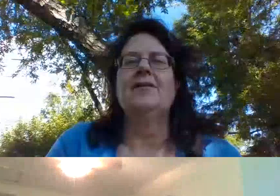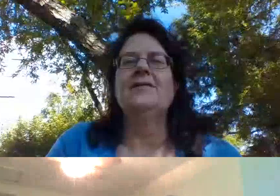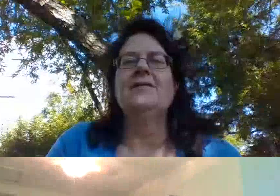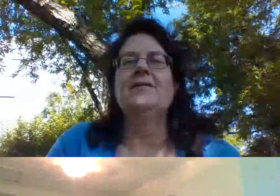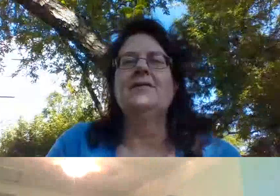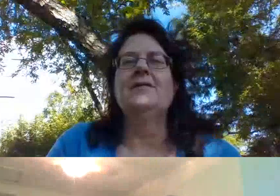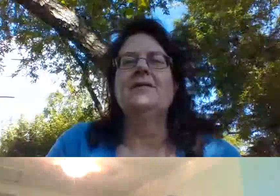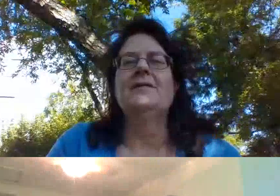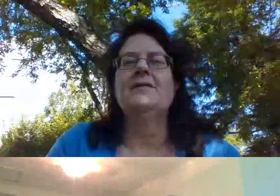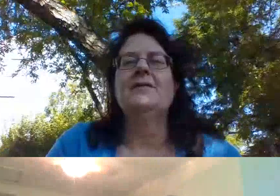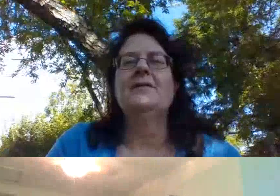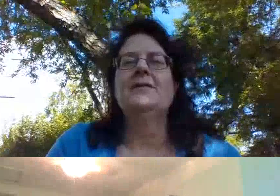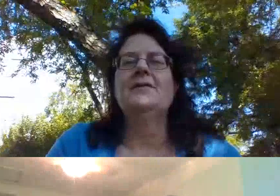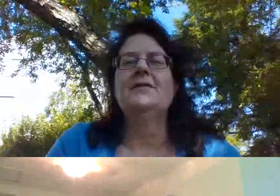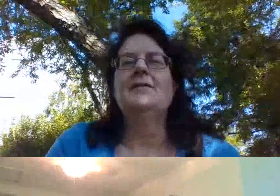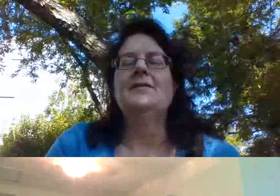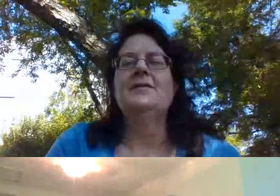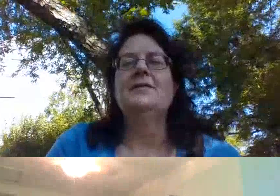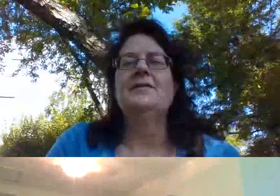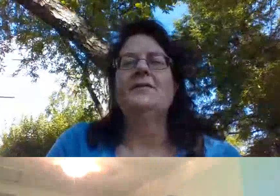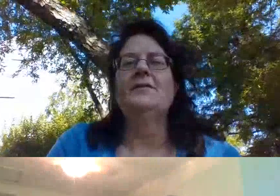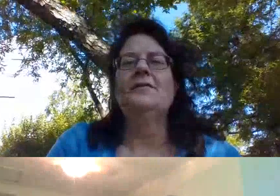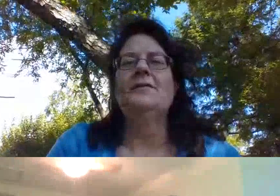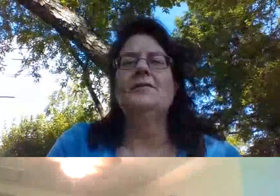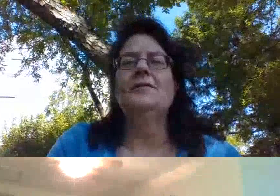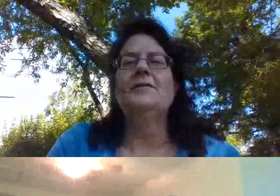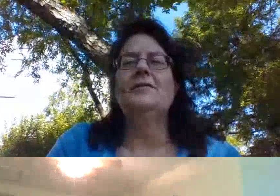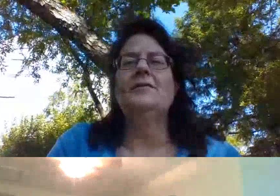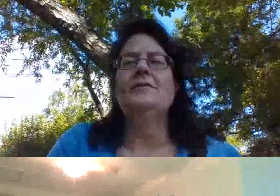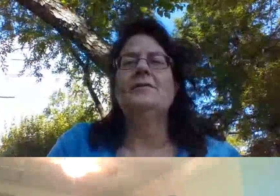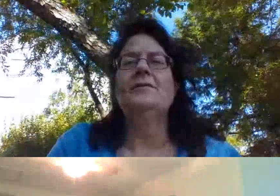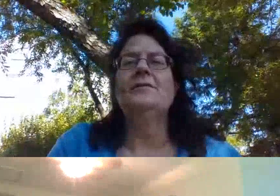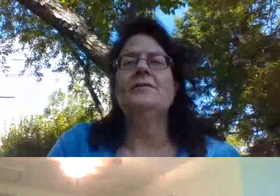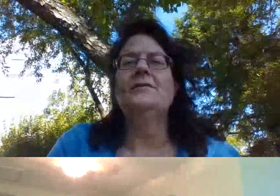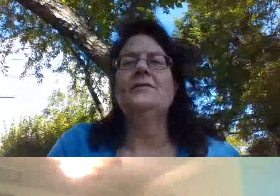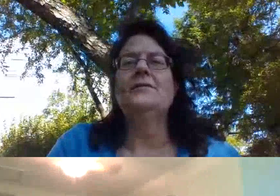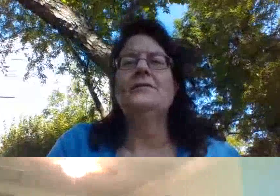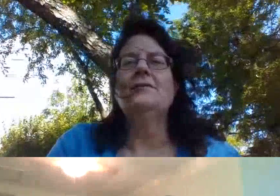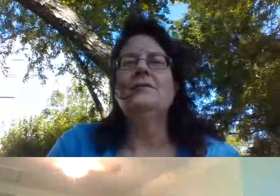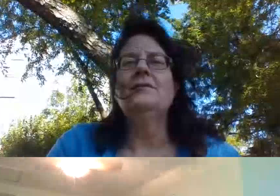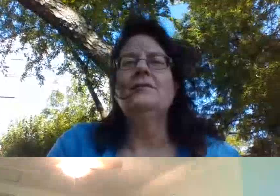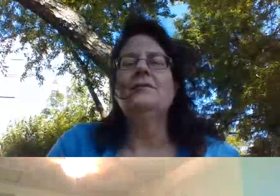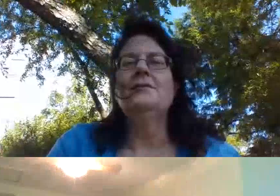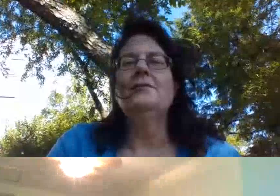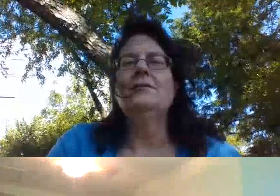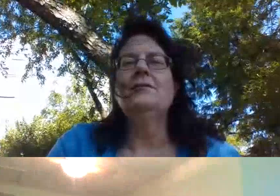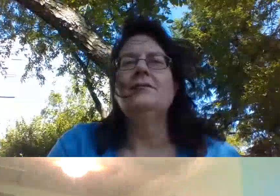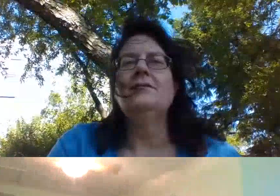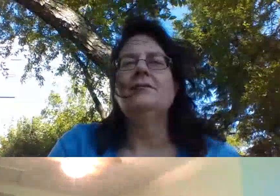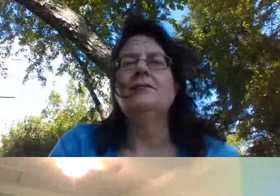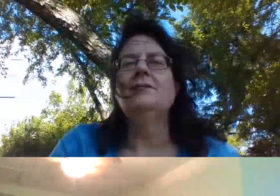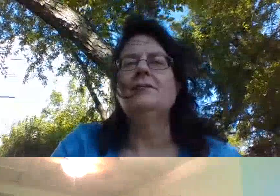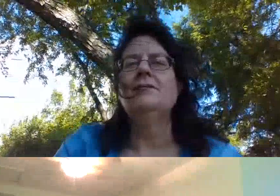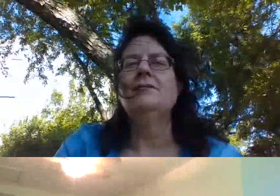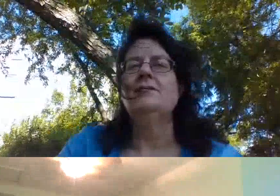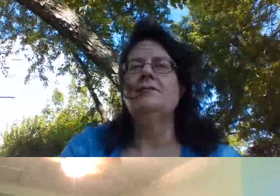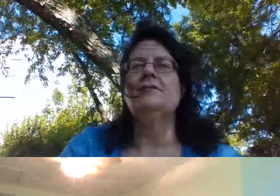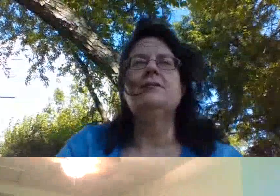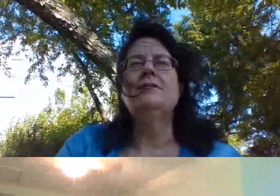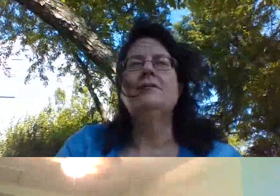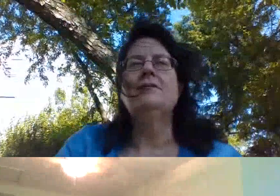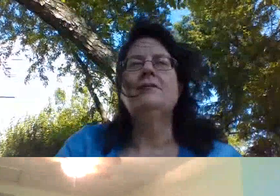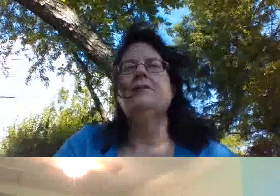that? You can, because it should work seamless, but Thank you, Jennifer, for noticing that.